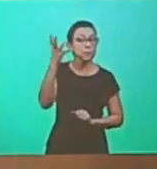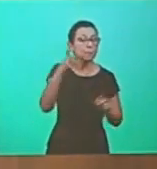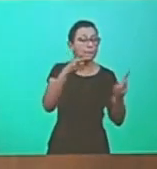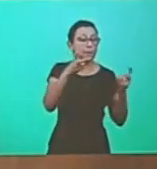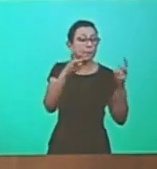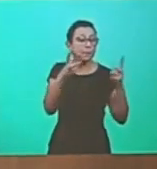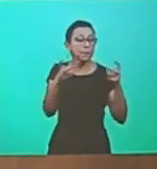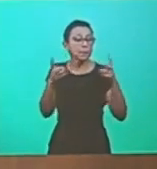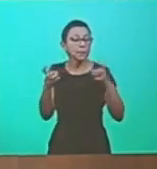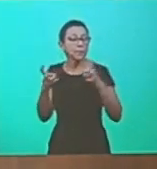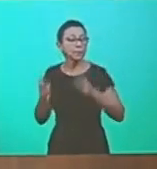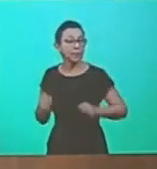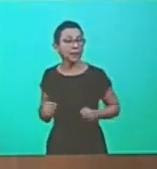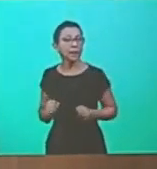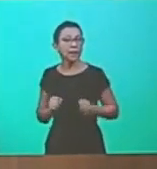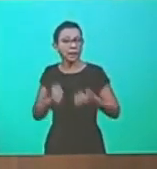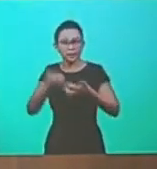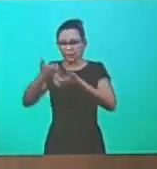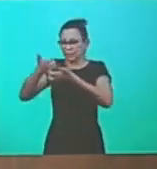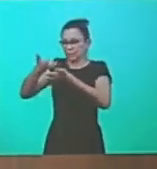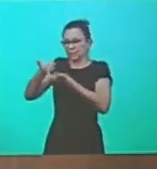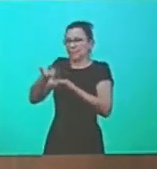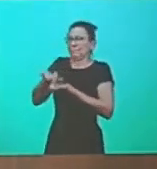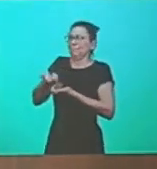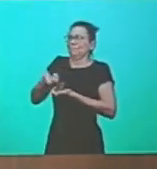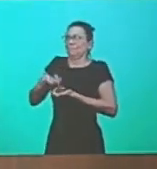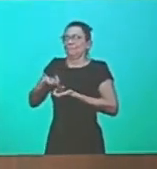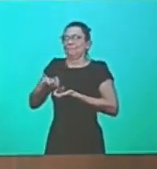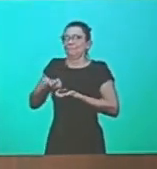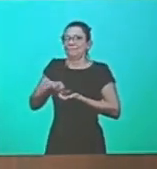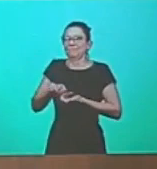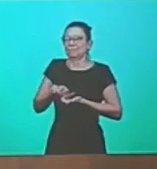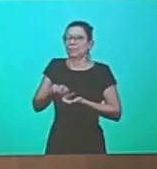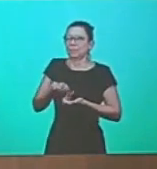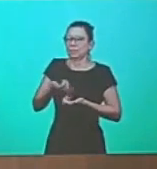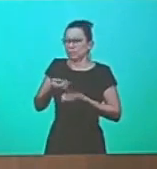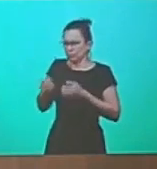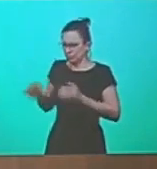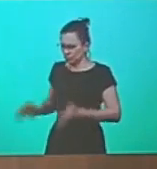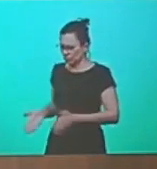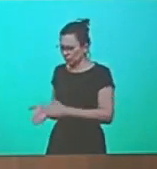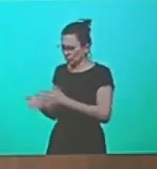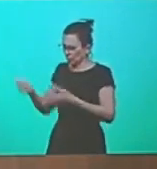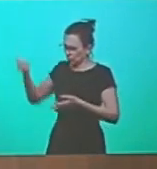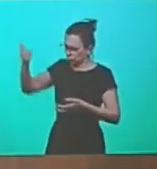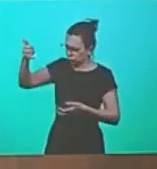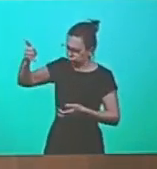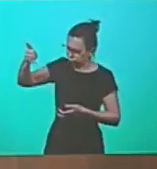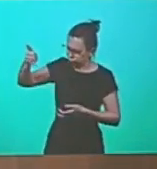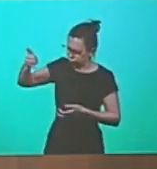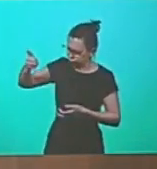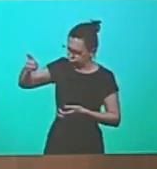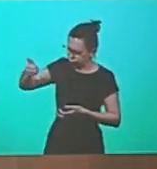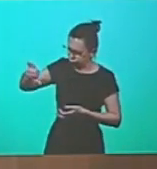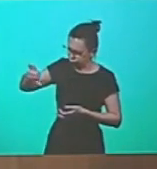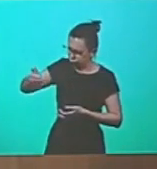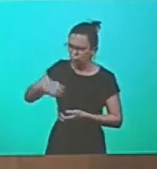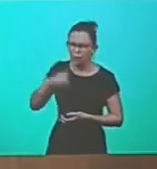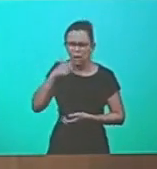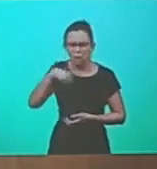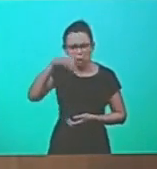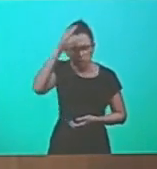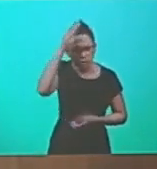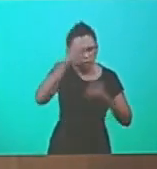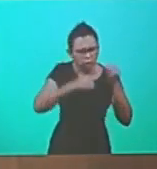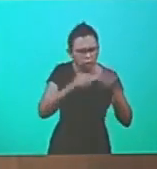We are living a time that we have to be vigilant. We have to be attentive to the time we are living, the time of soon.